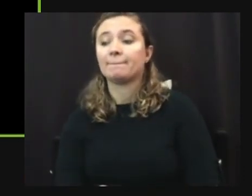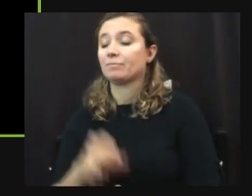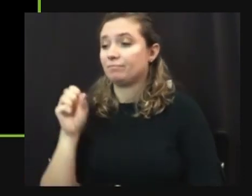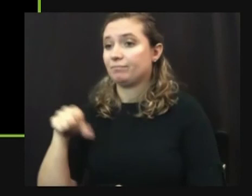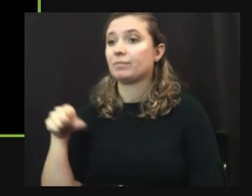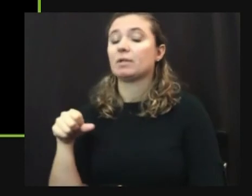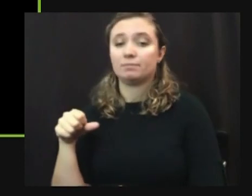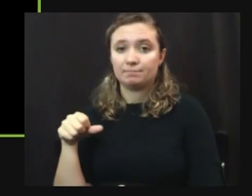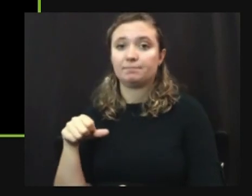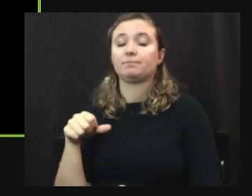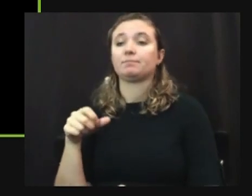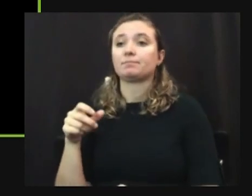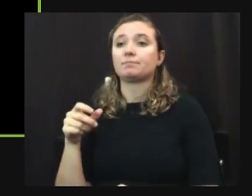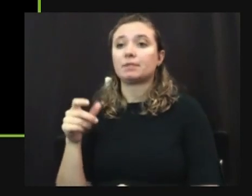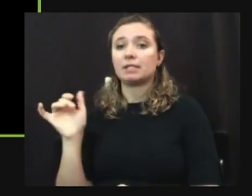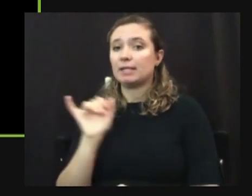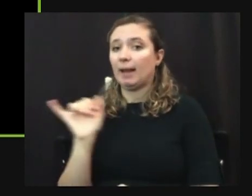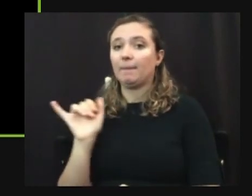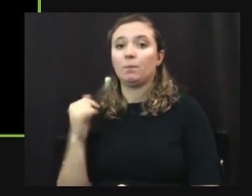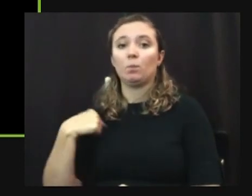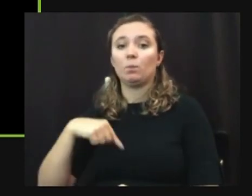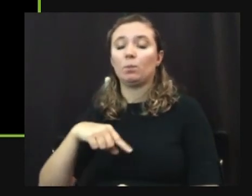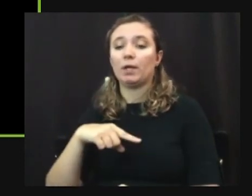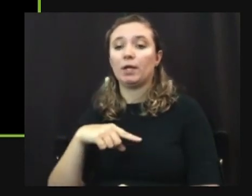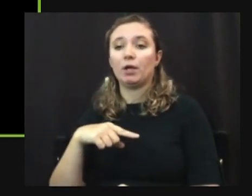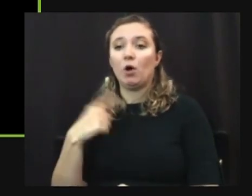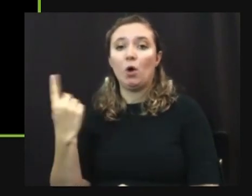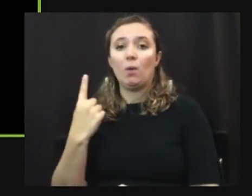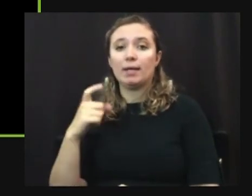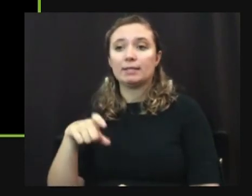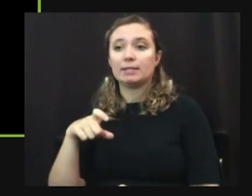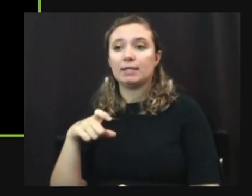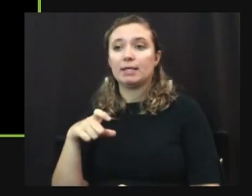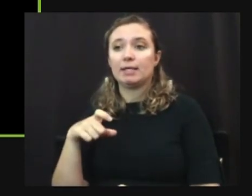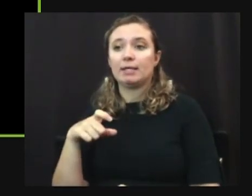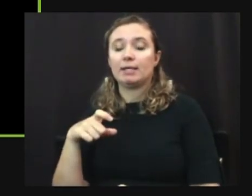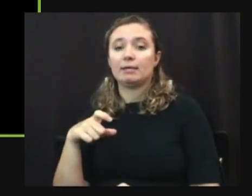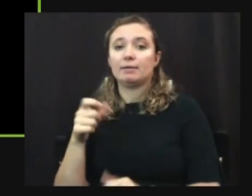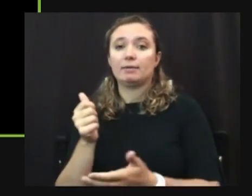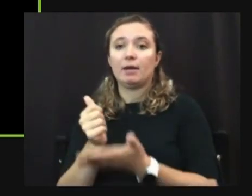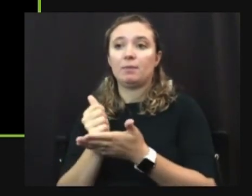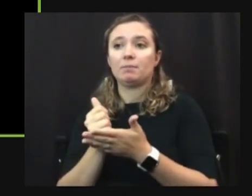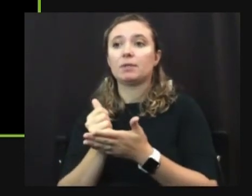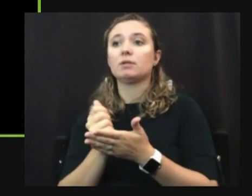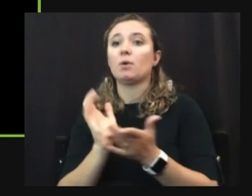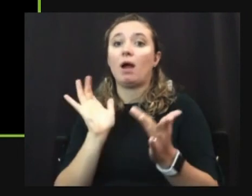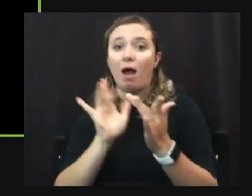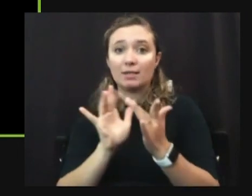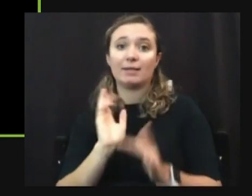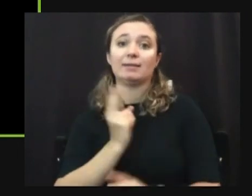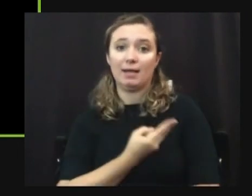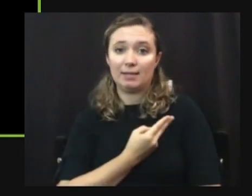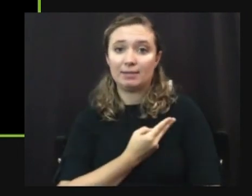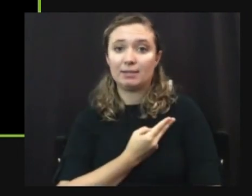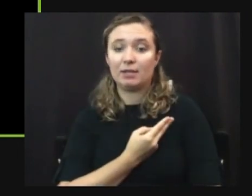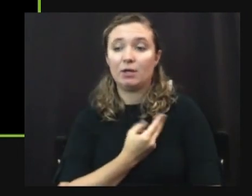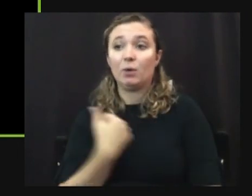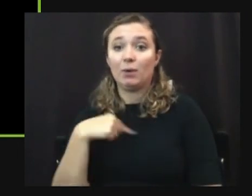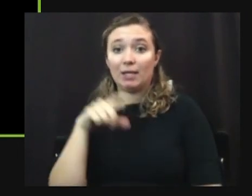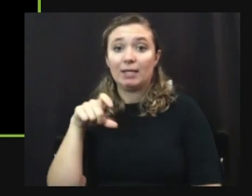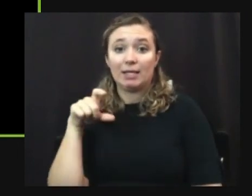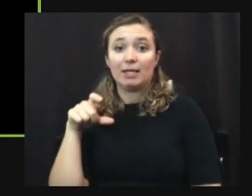We always need help. Yes. There's our emails. Use the contact form on Neuroclassic. we actually need help